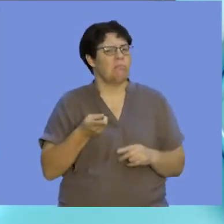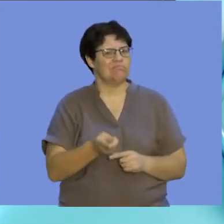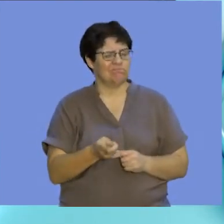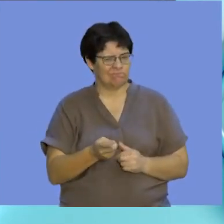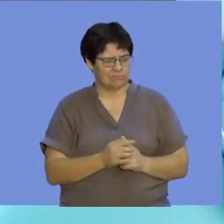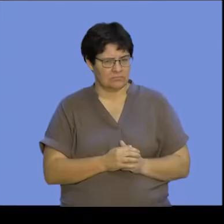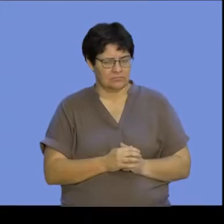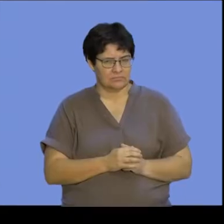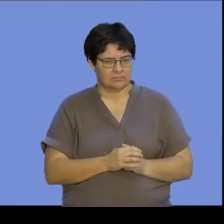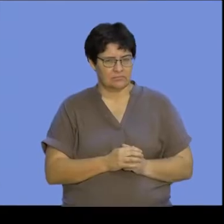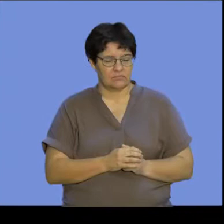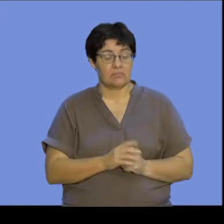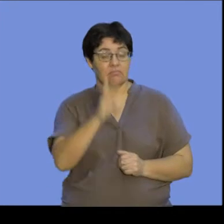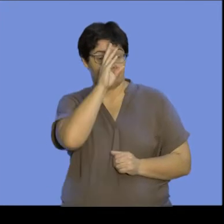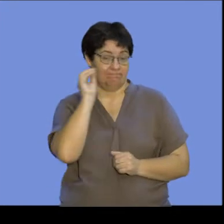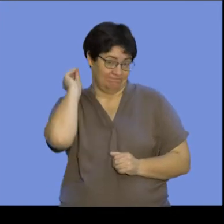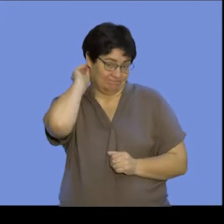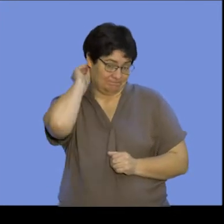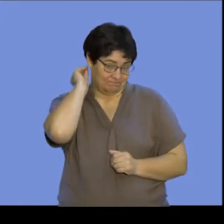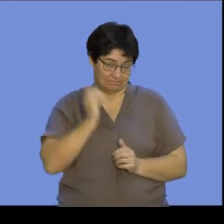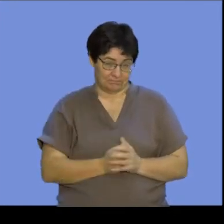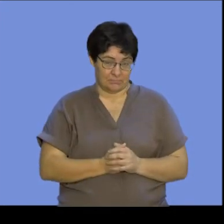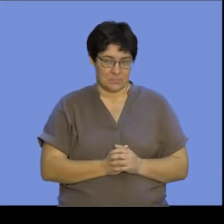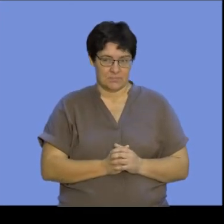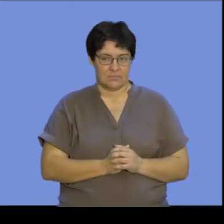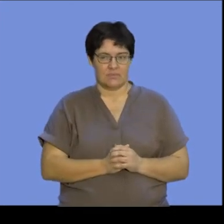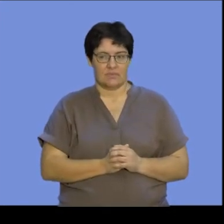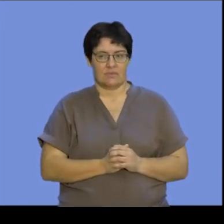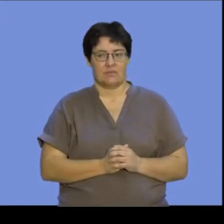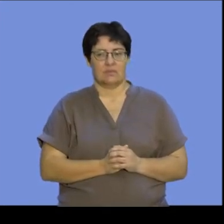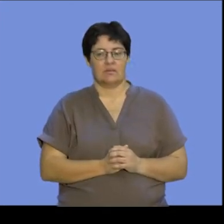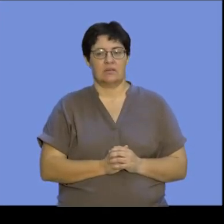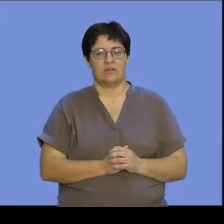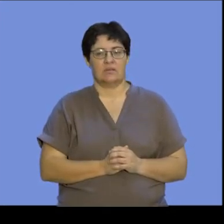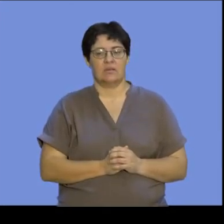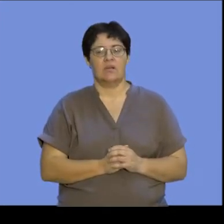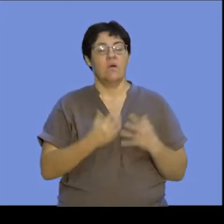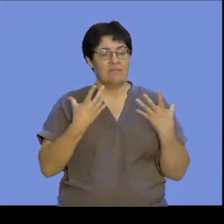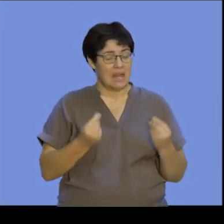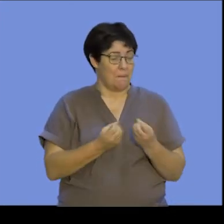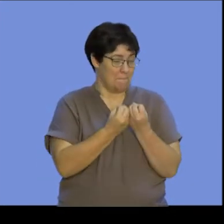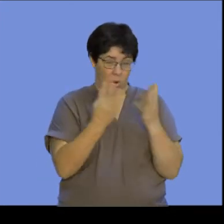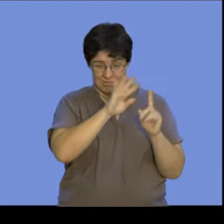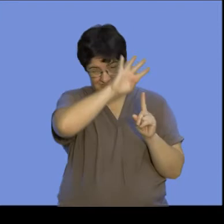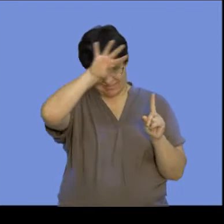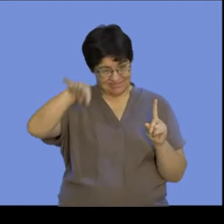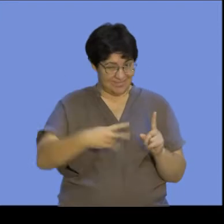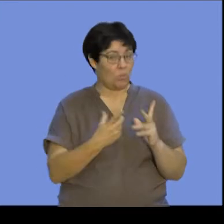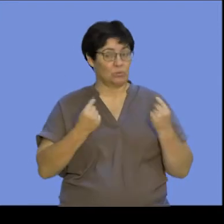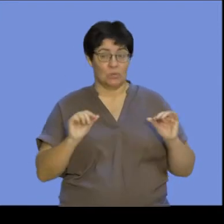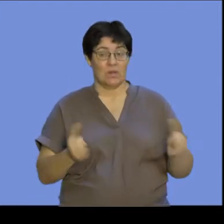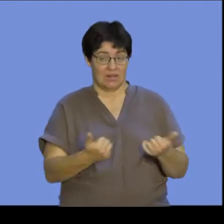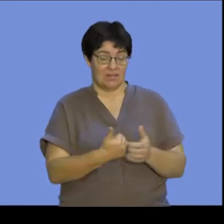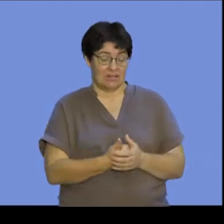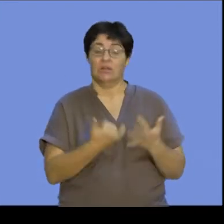Okay? So you're going to keep that in the back of your head. Now, we've done most of this. We're doing really well.